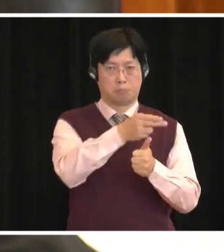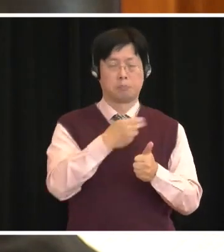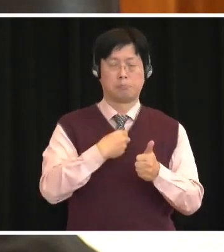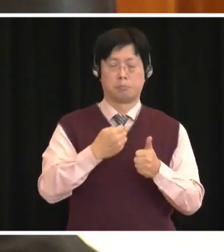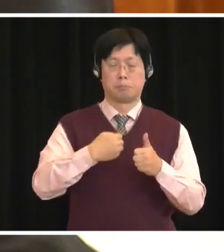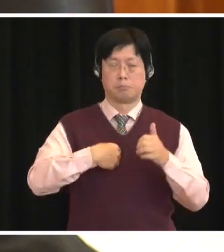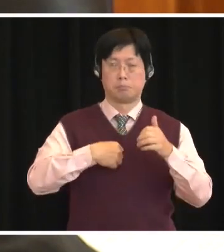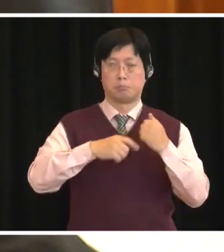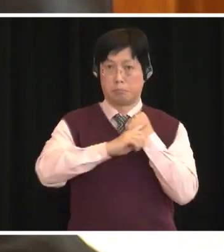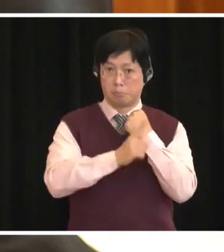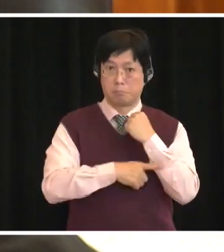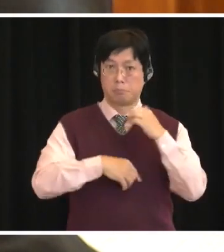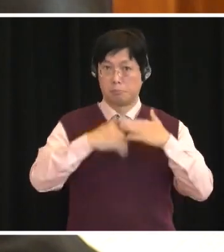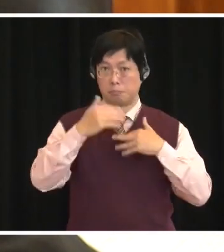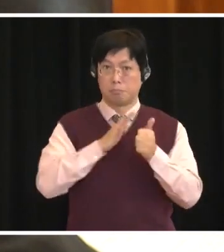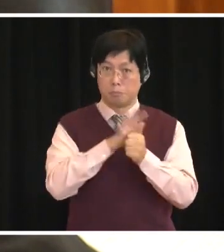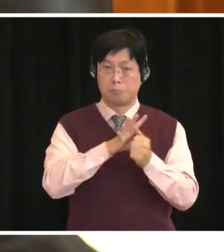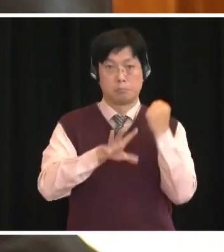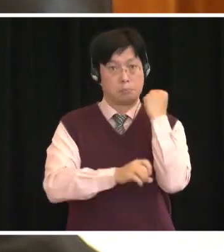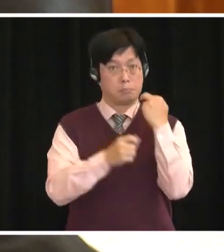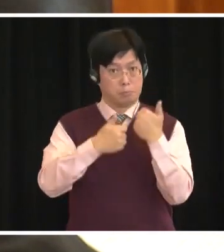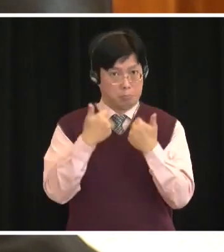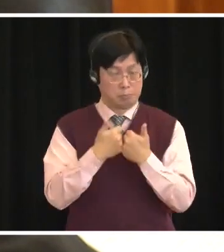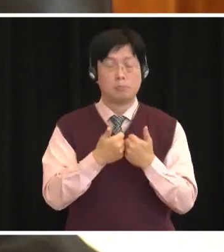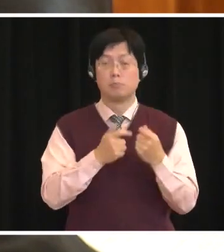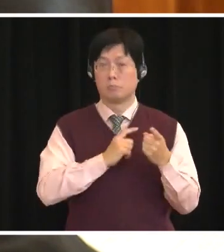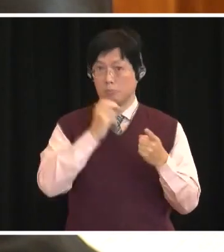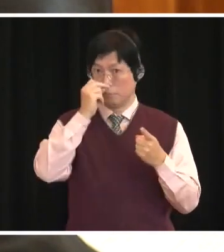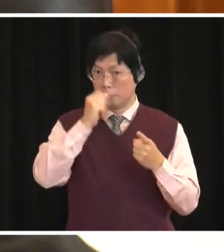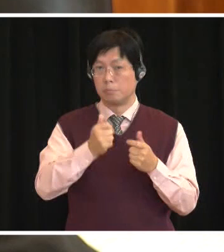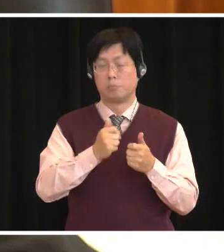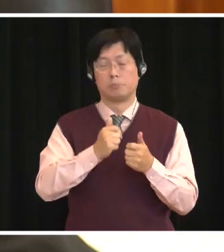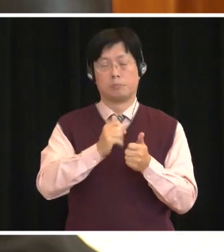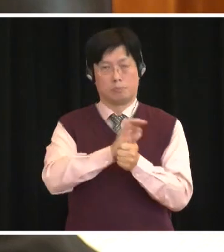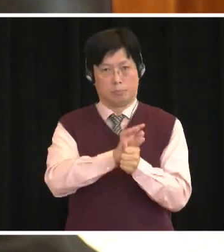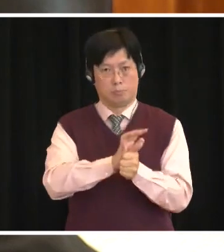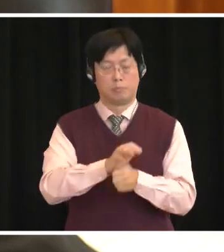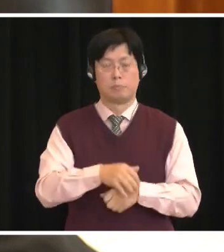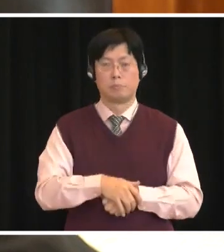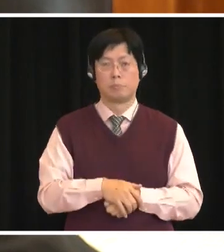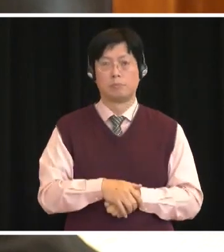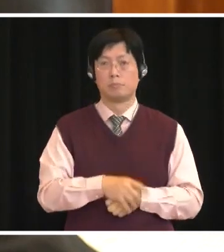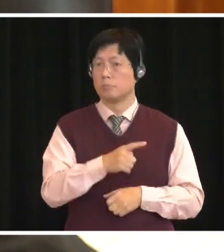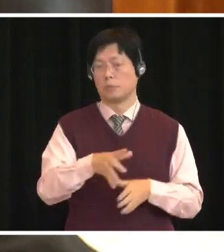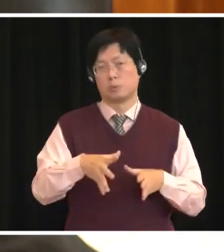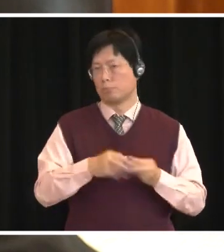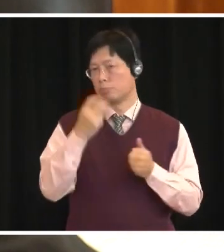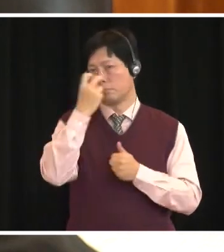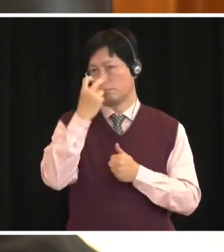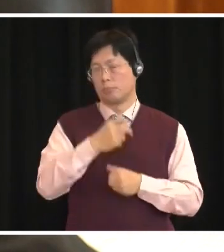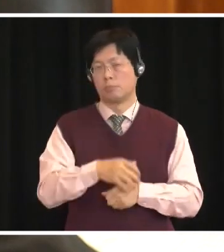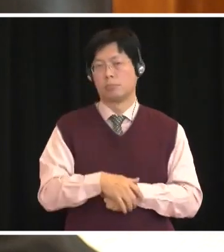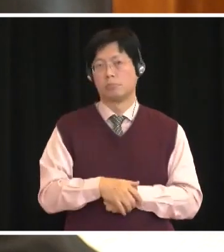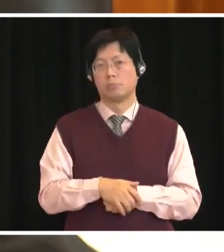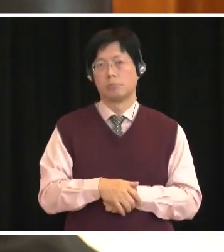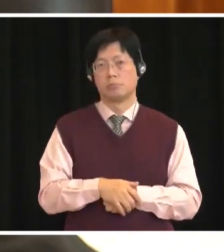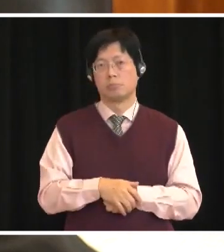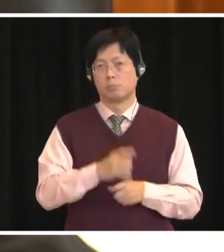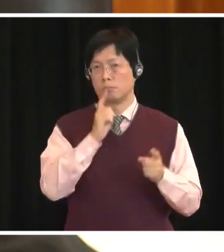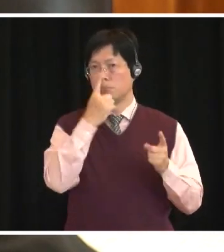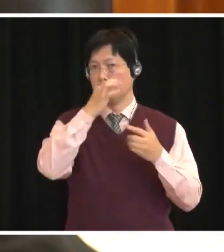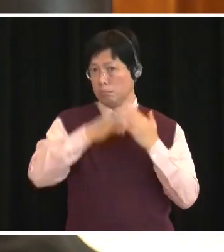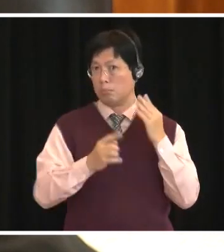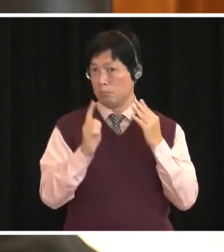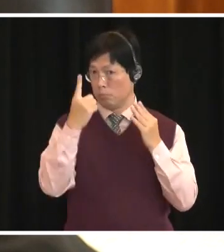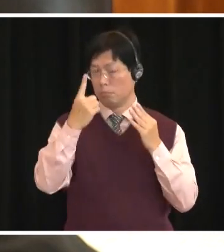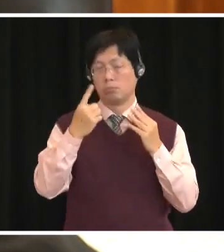and actually the Council of Indigenous Peoples asked the Legal Aid Foundation to